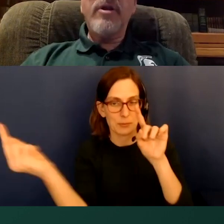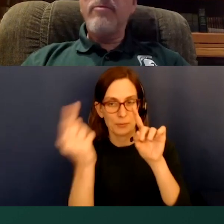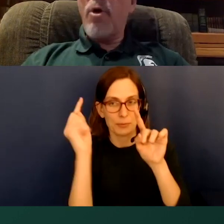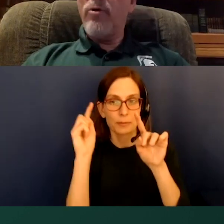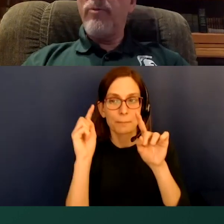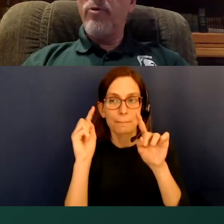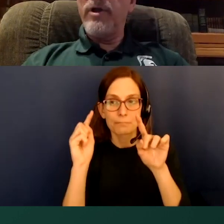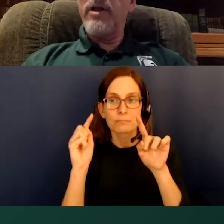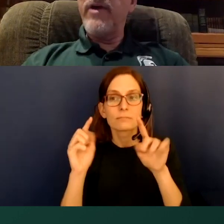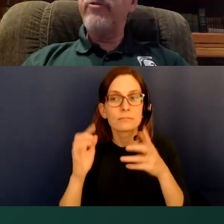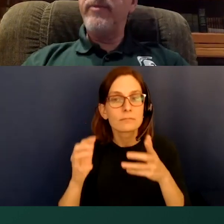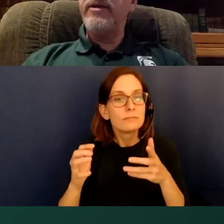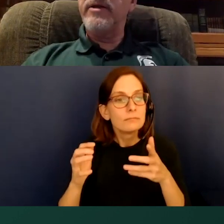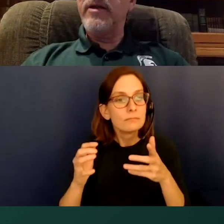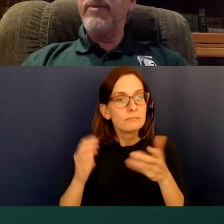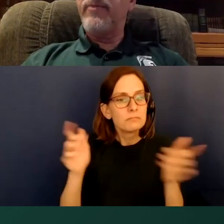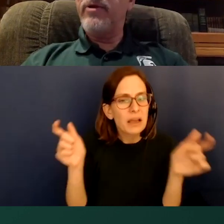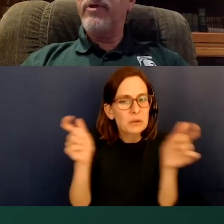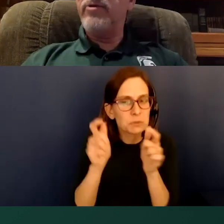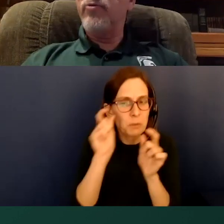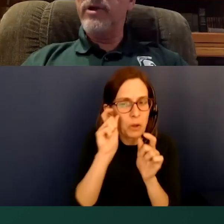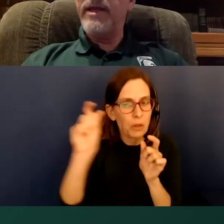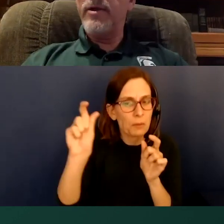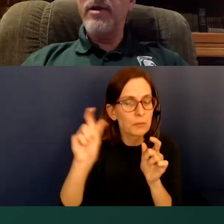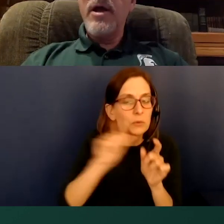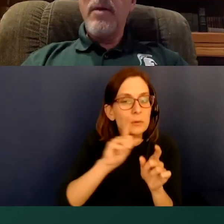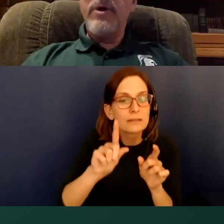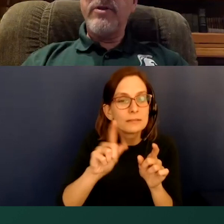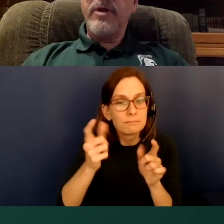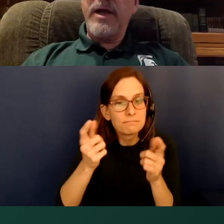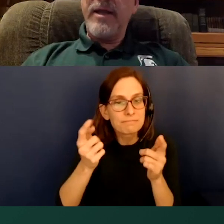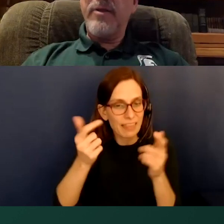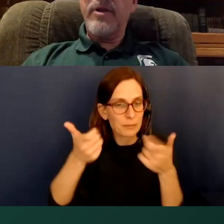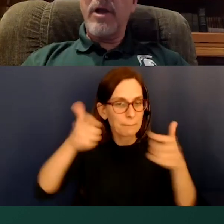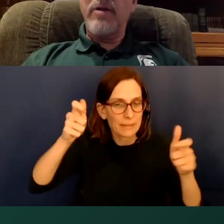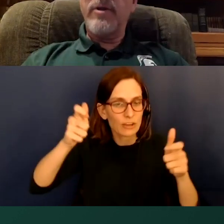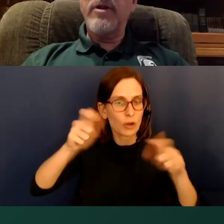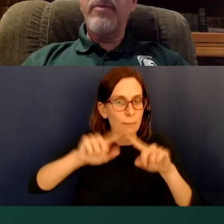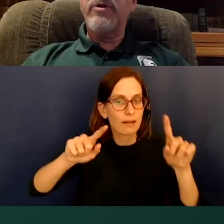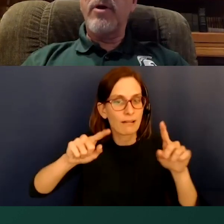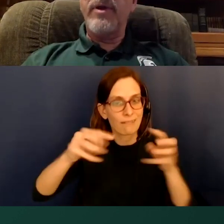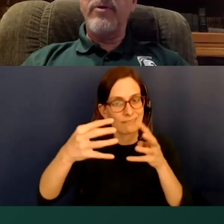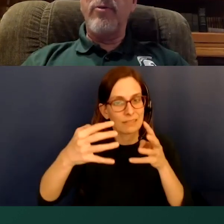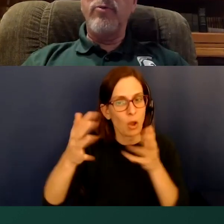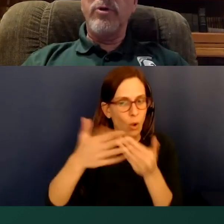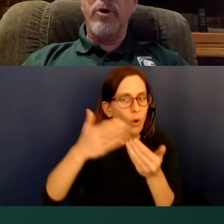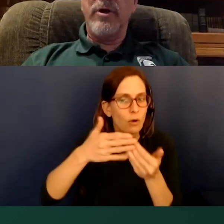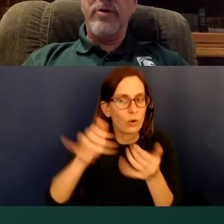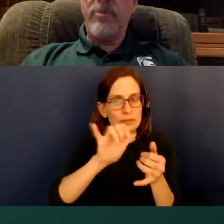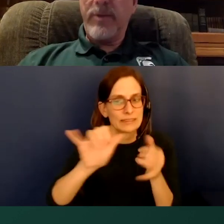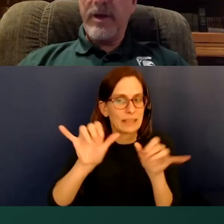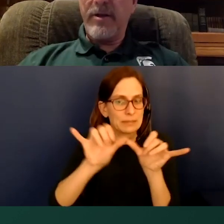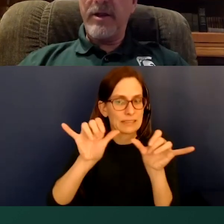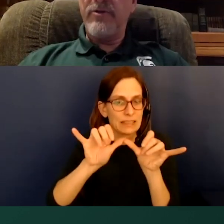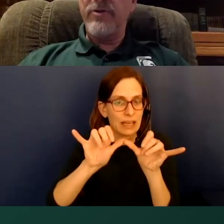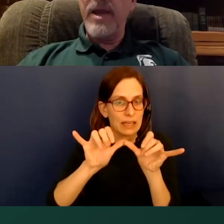Look how small the moon is. I've actually made it a little bit bigger than it really is, but against the stars, this is about how big the moon would look in